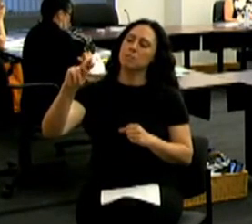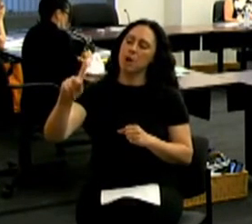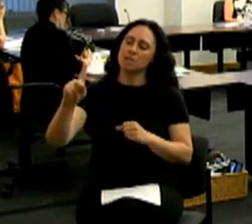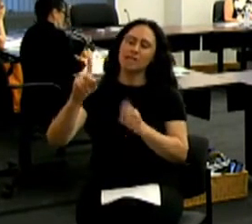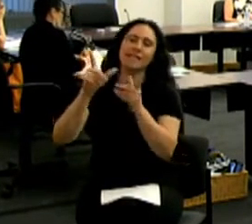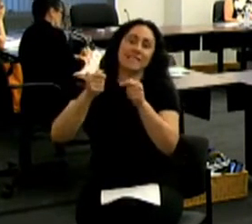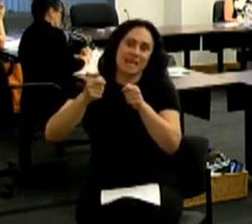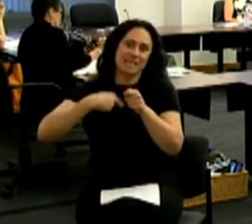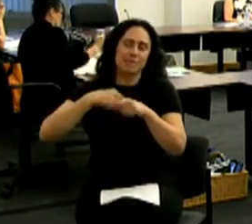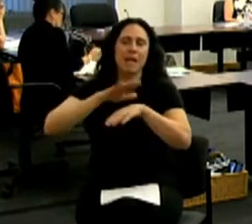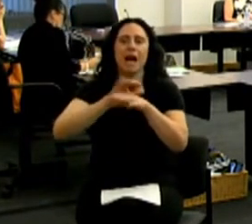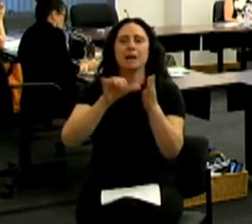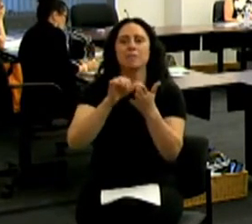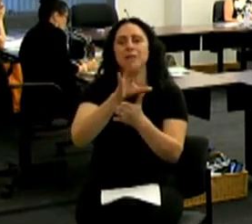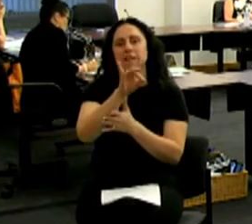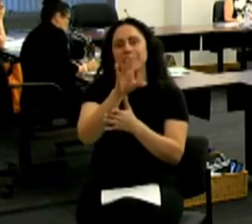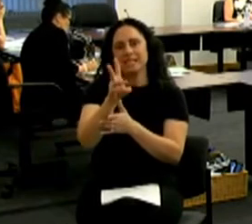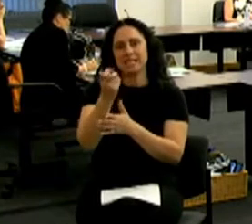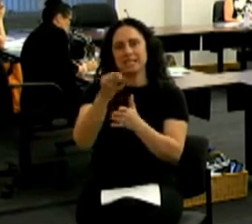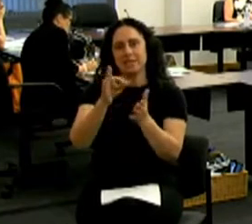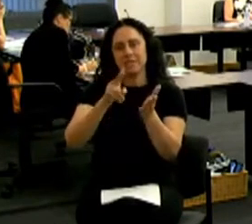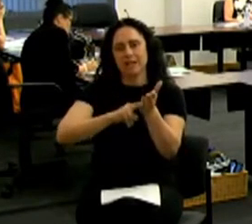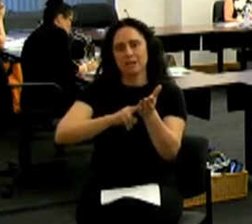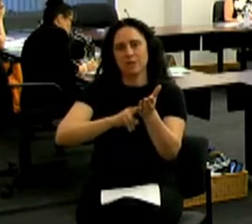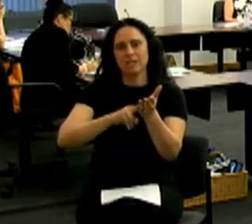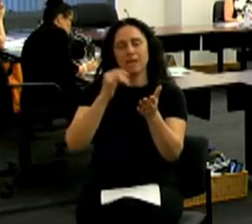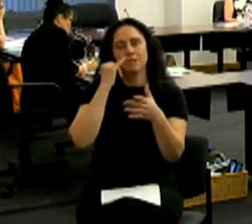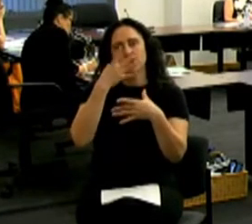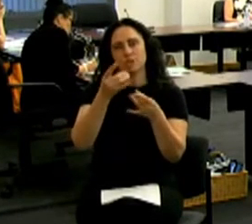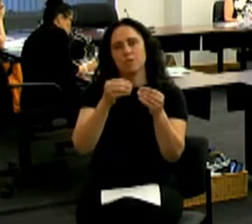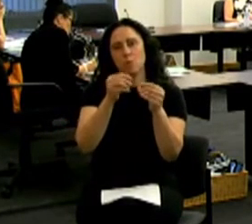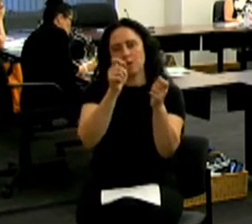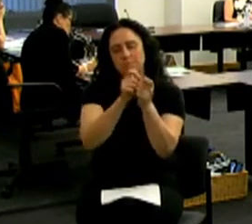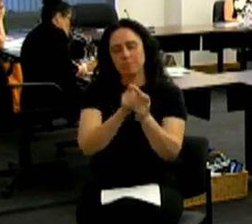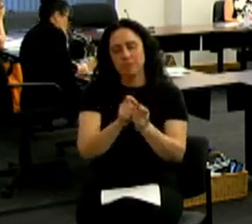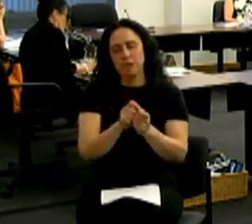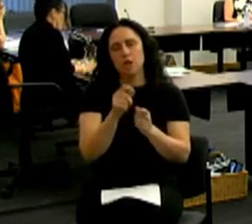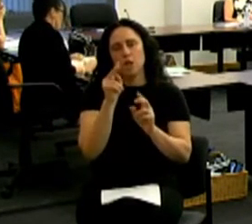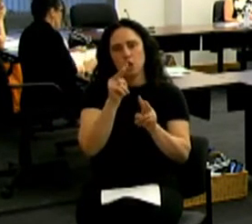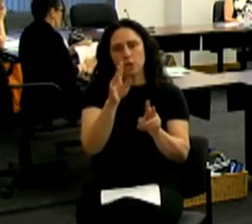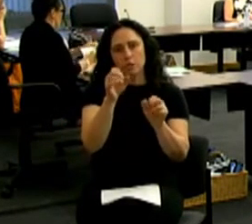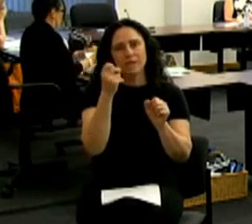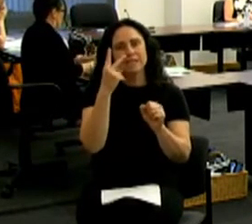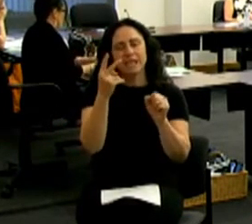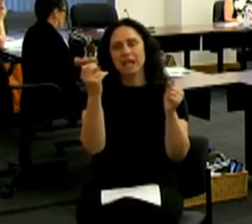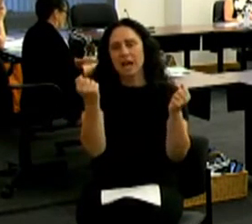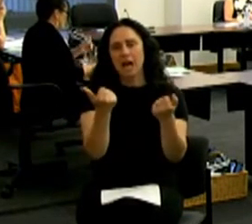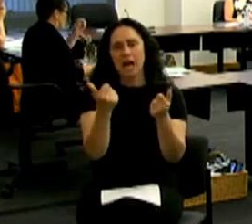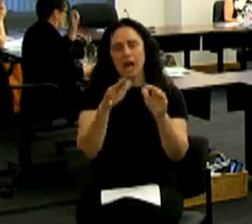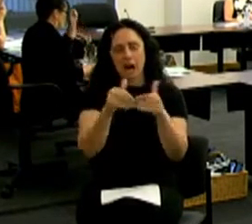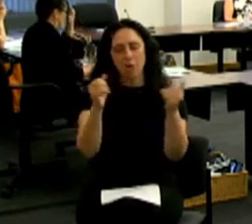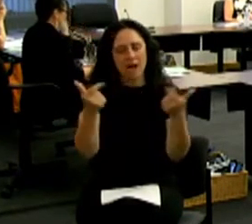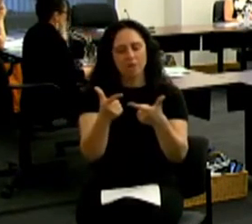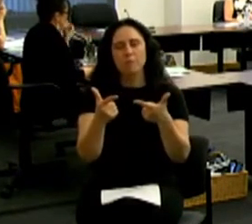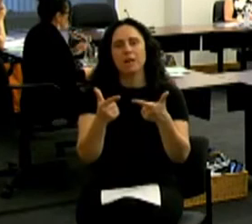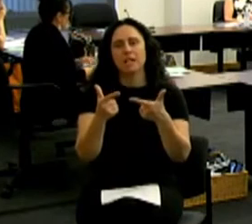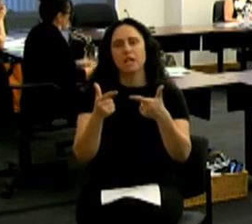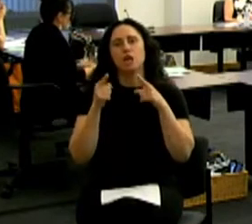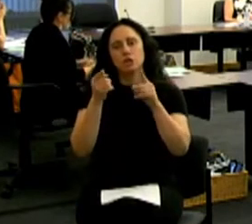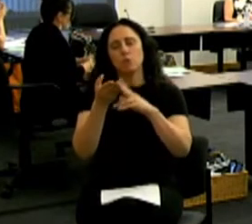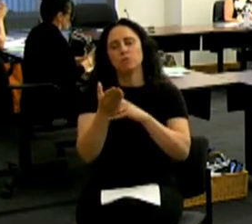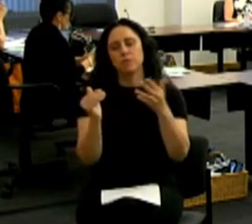contract. If you're interested in again, getting kind of more granular, and then you can see how everybody kind of moves through those